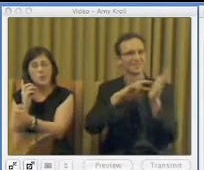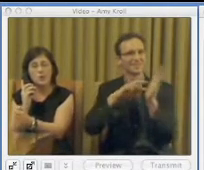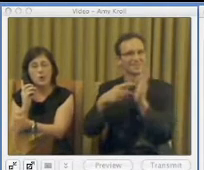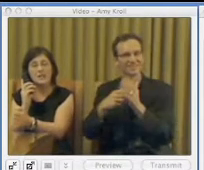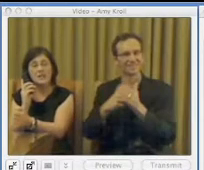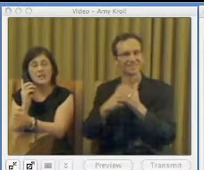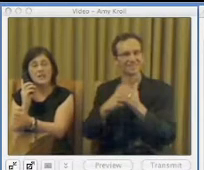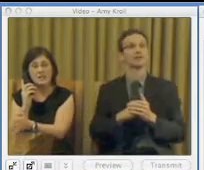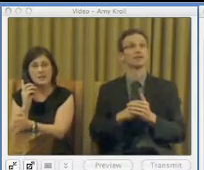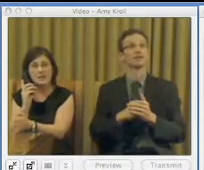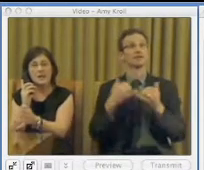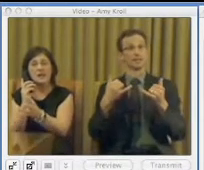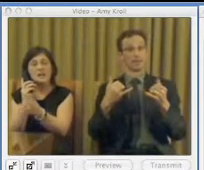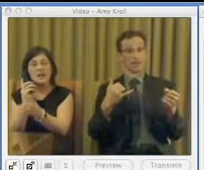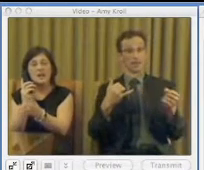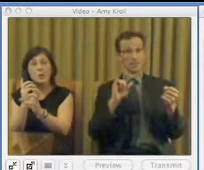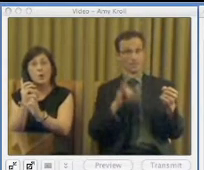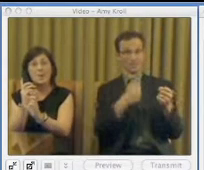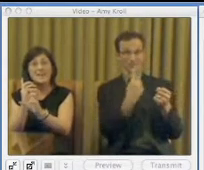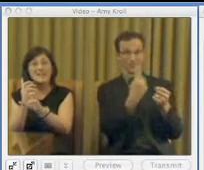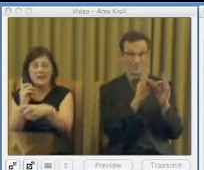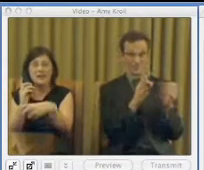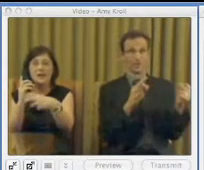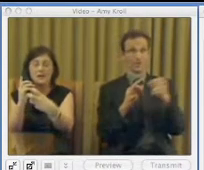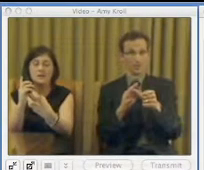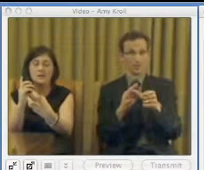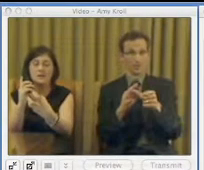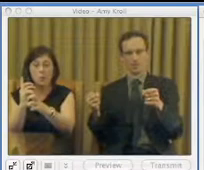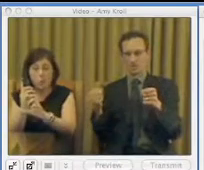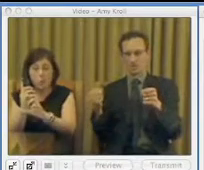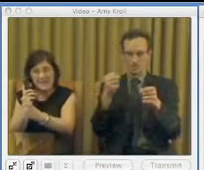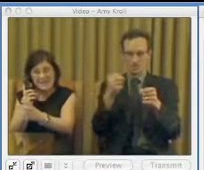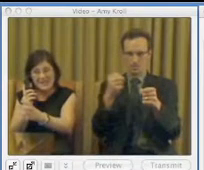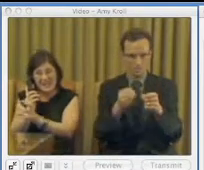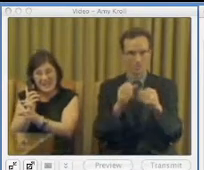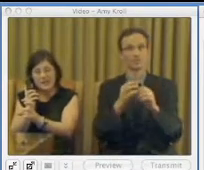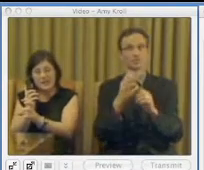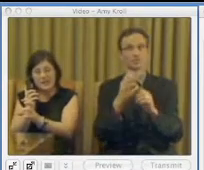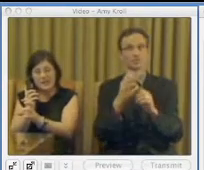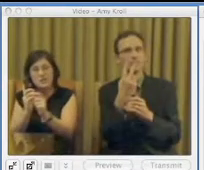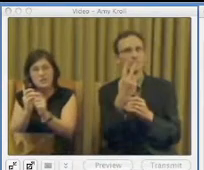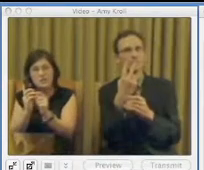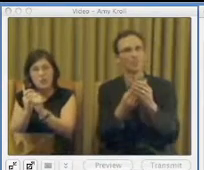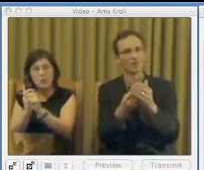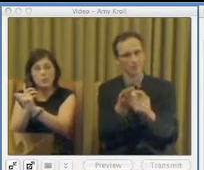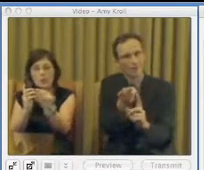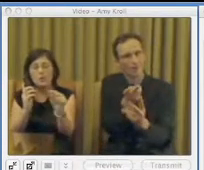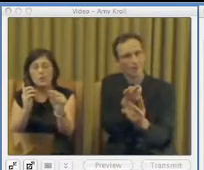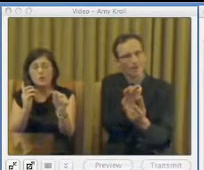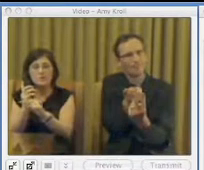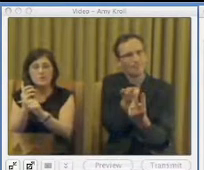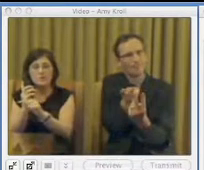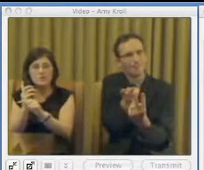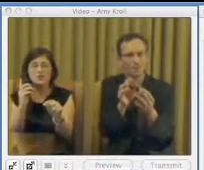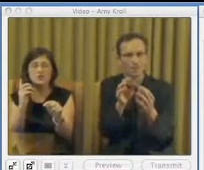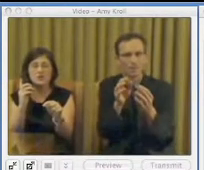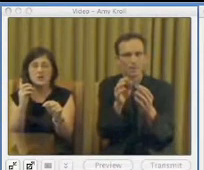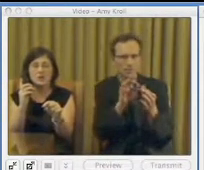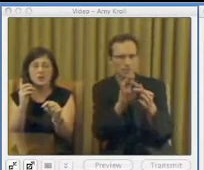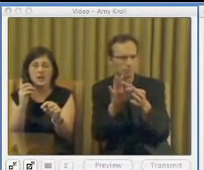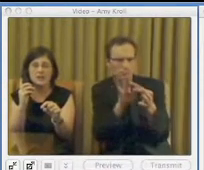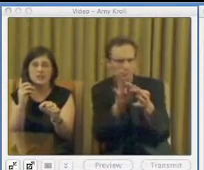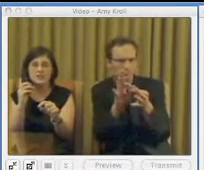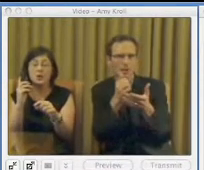two interpreters working as a team, they are working together and coordinating together to work with